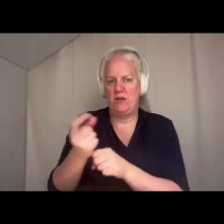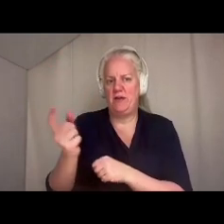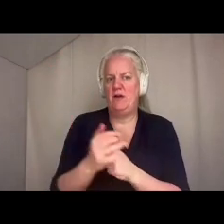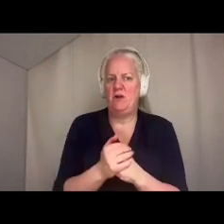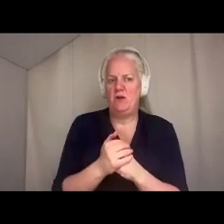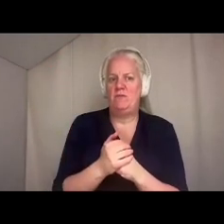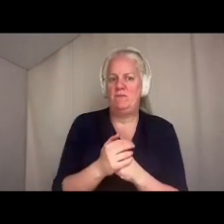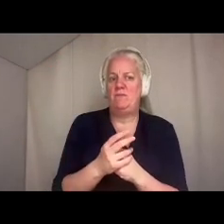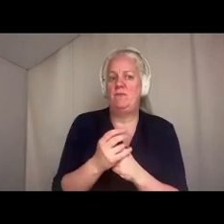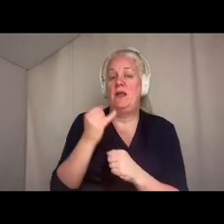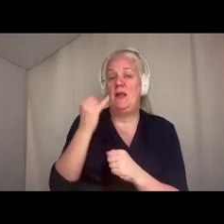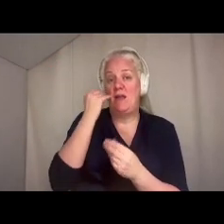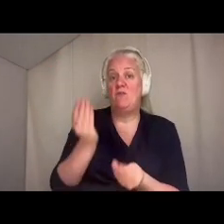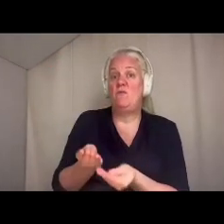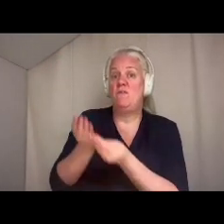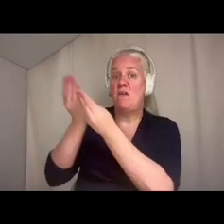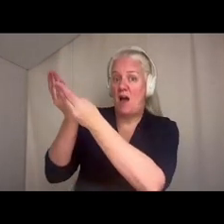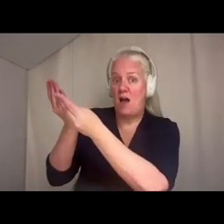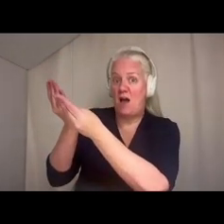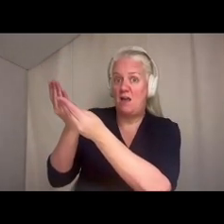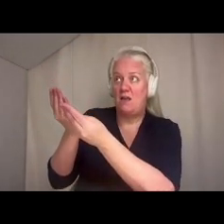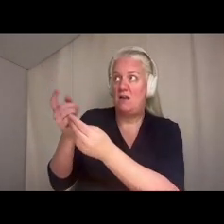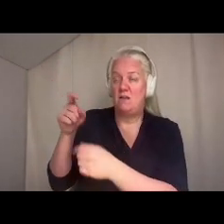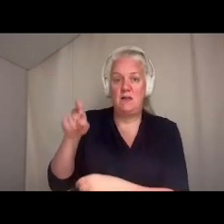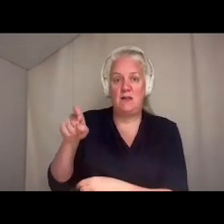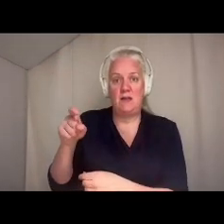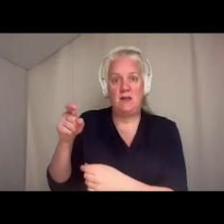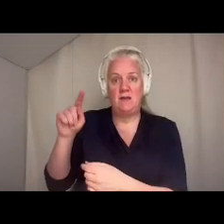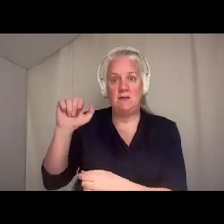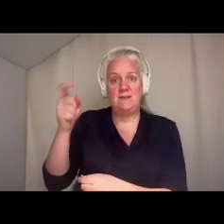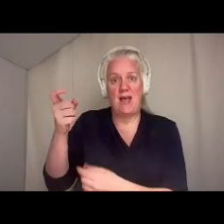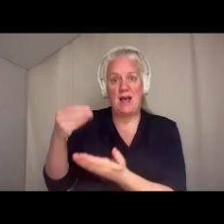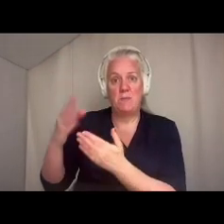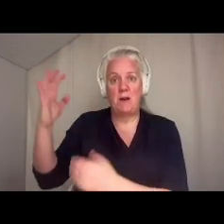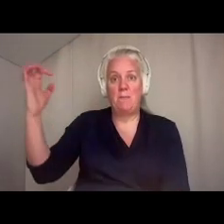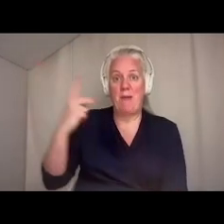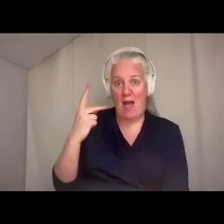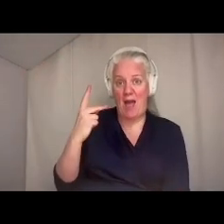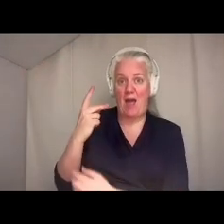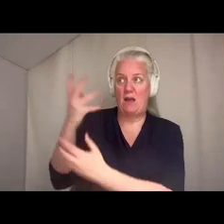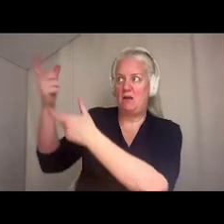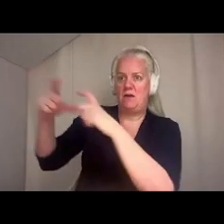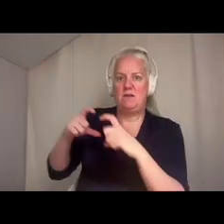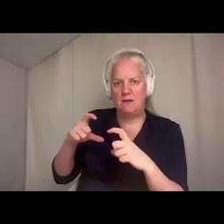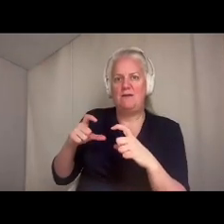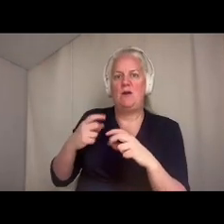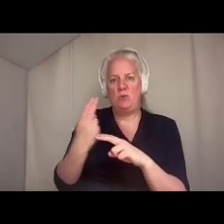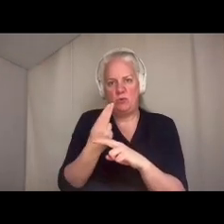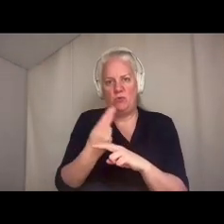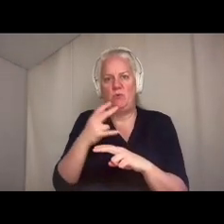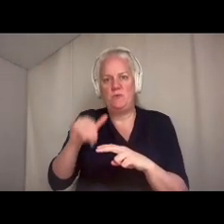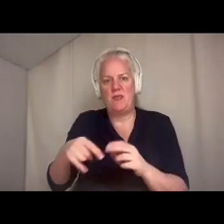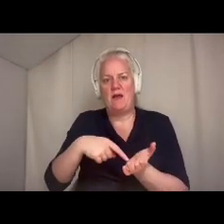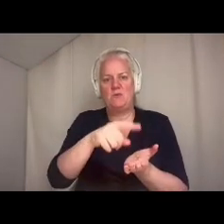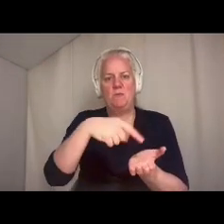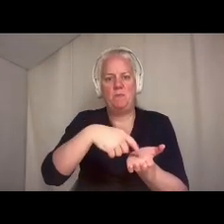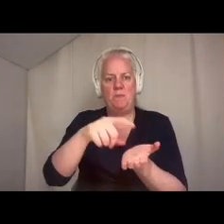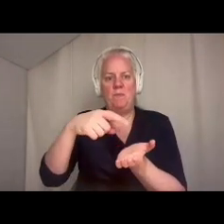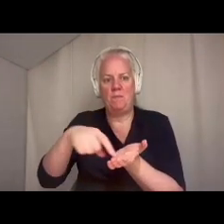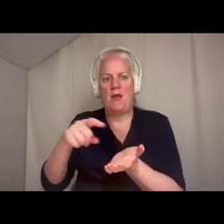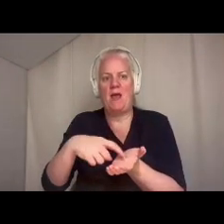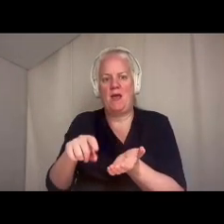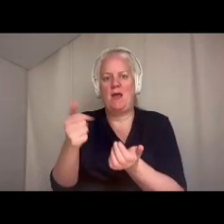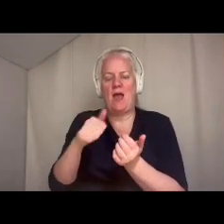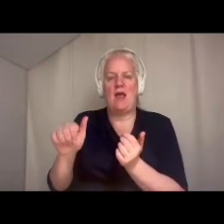use that money to pay any back taxes and or Social Security Administration overpayments that you